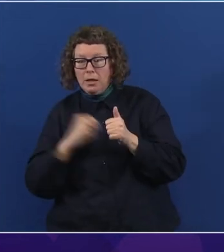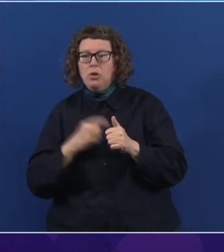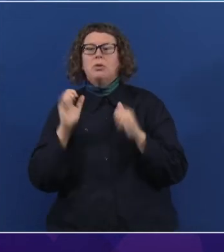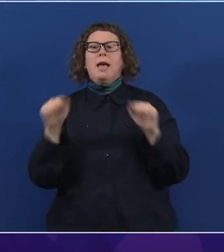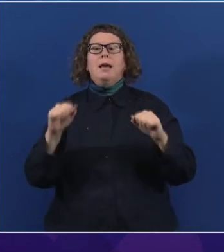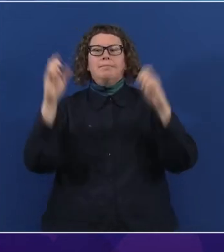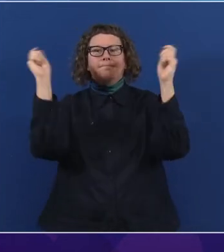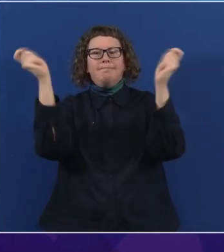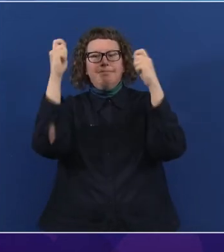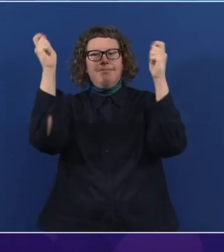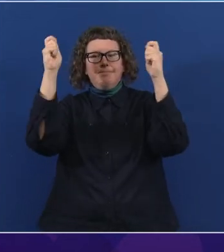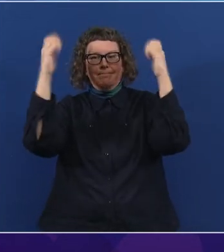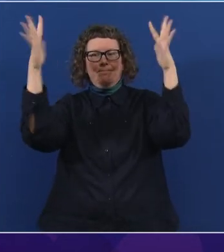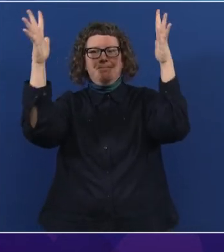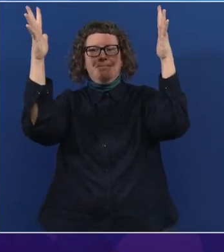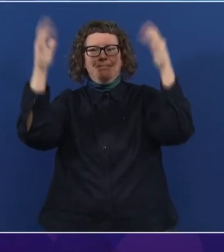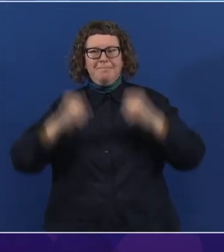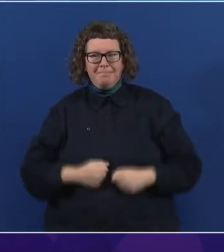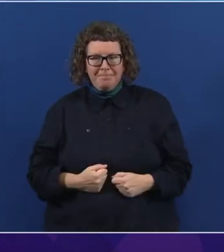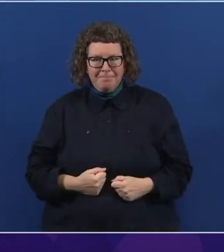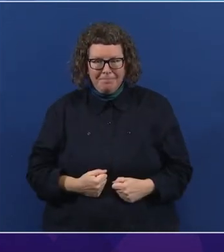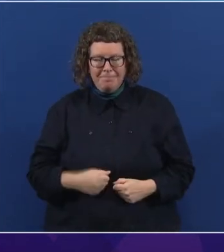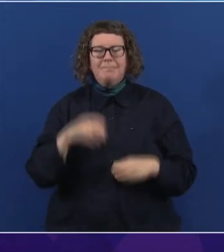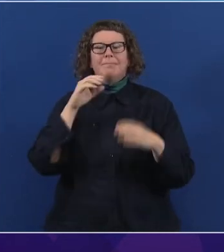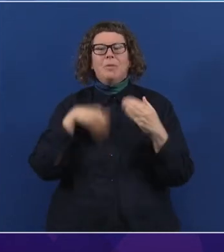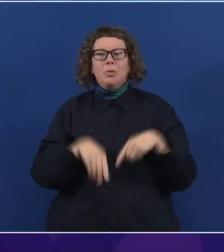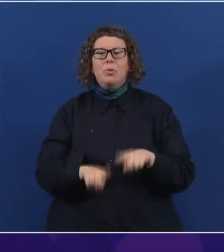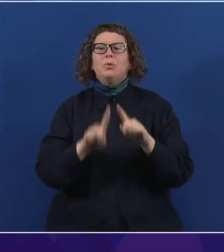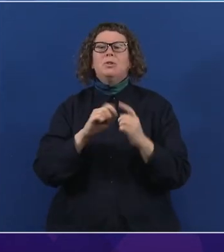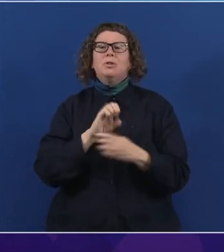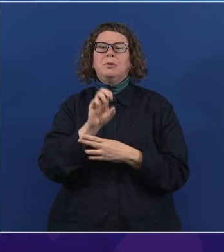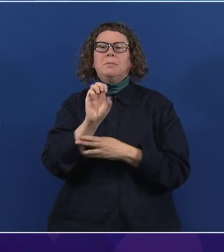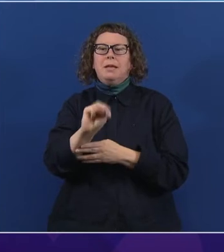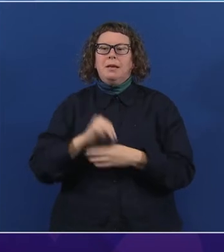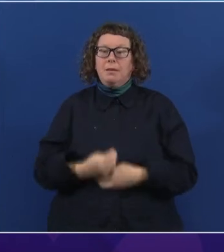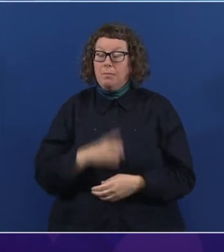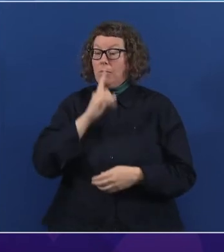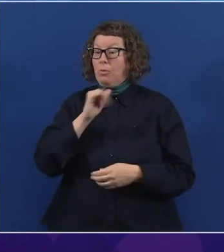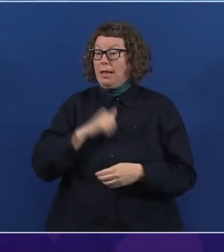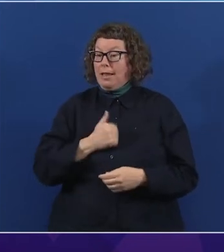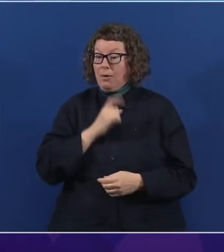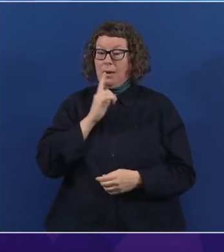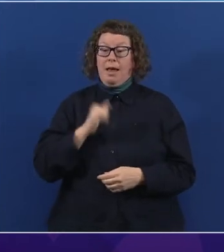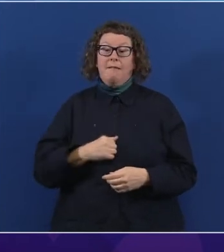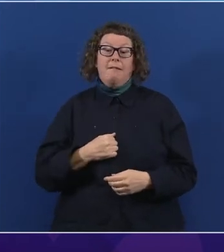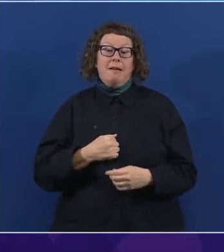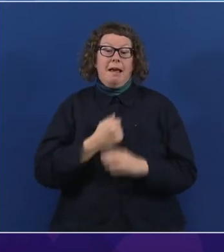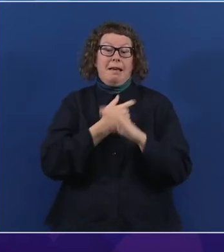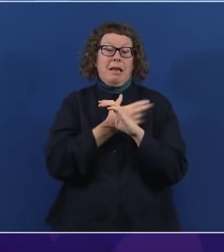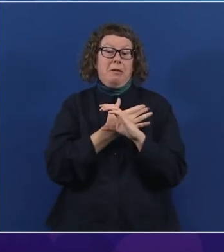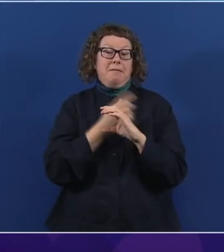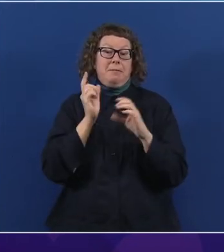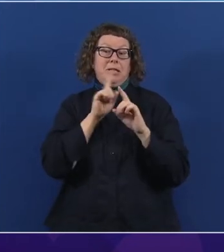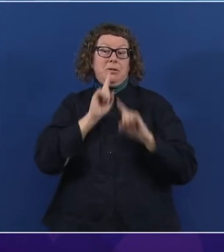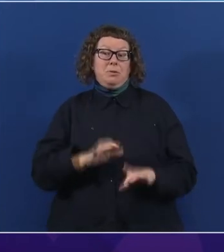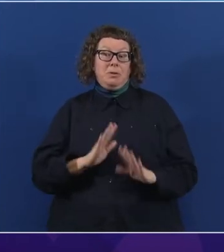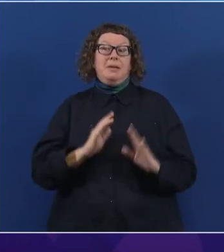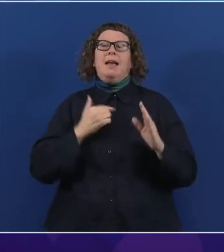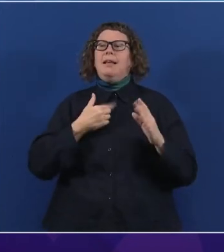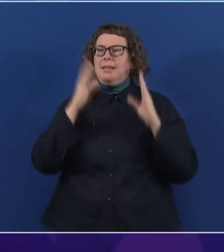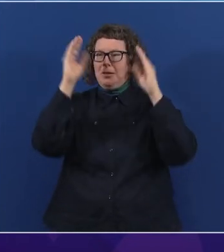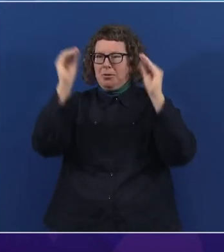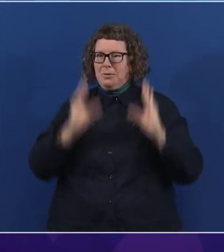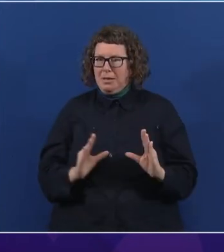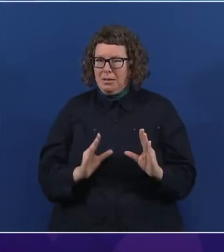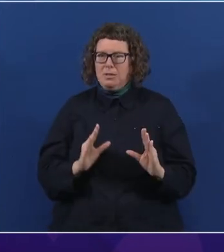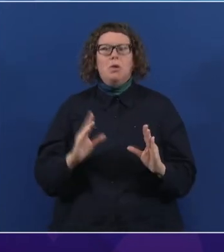to cheer. I know for a fact no other school has the Calgary Flames announcer as an instructor. So today, in true Calgary